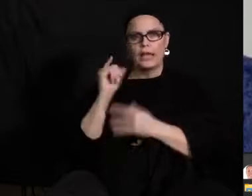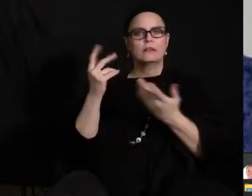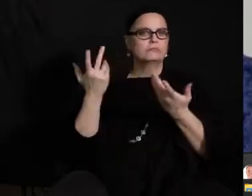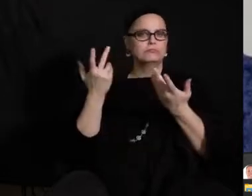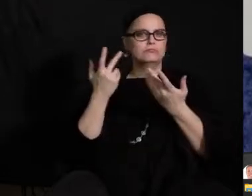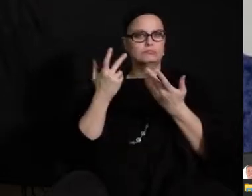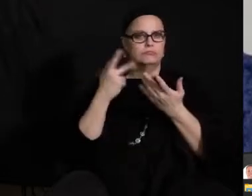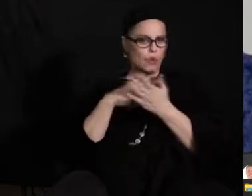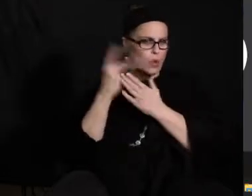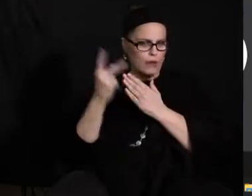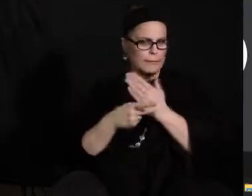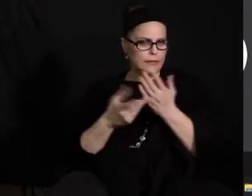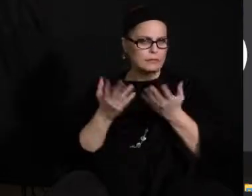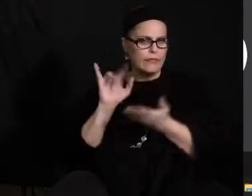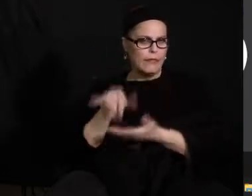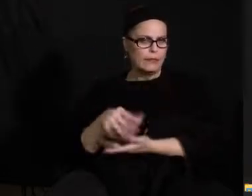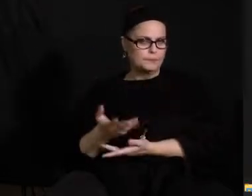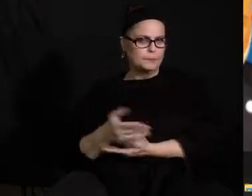Thank you.